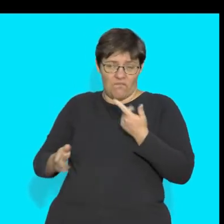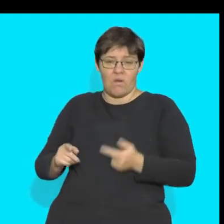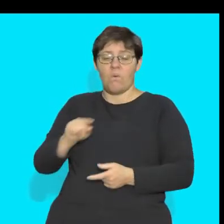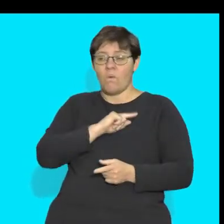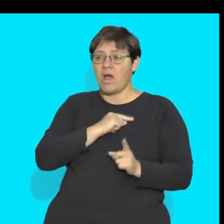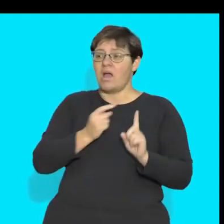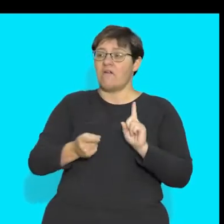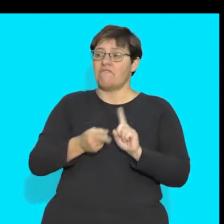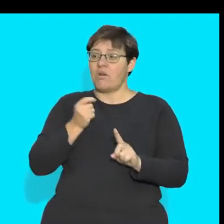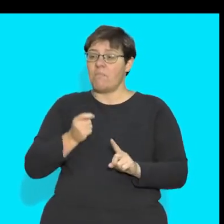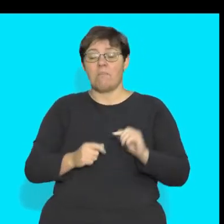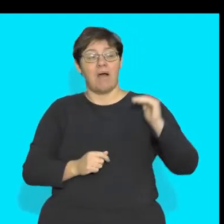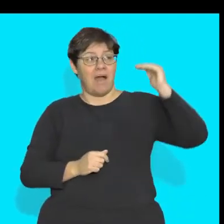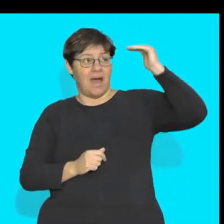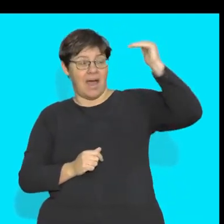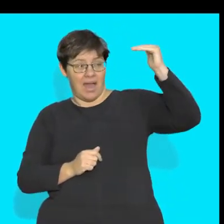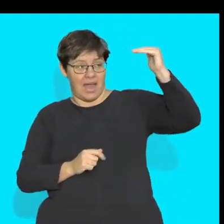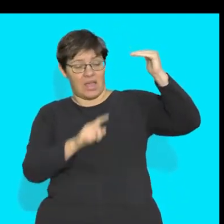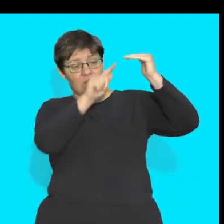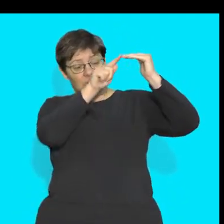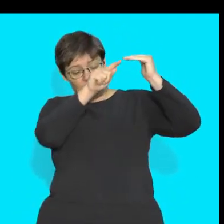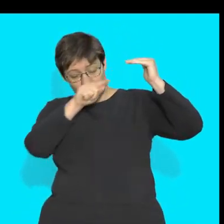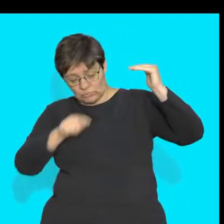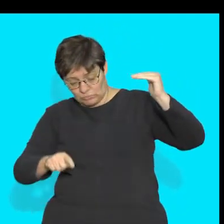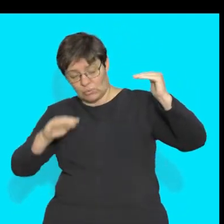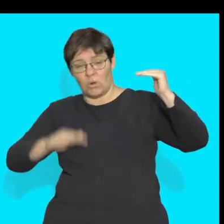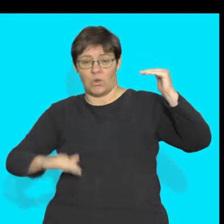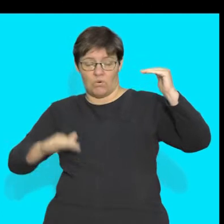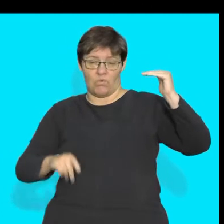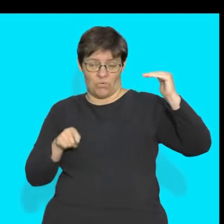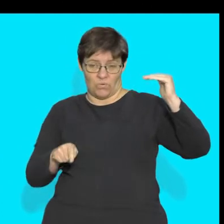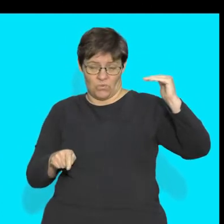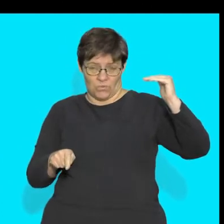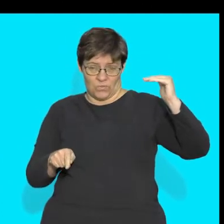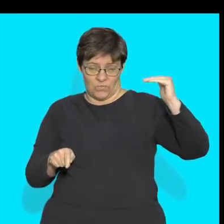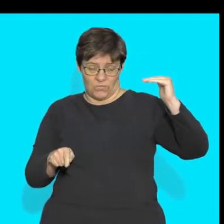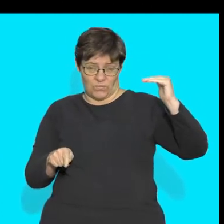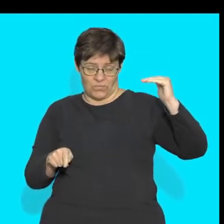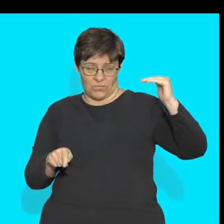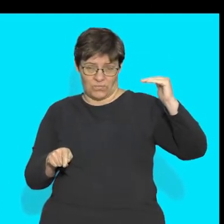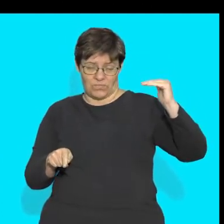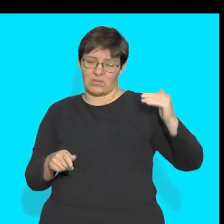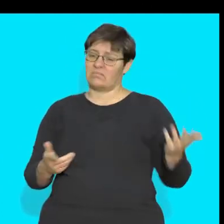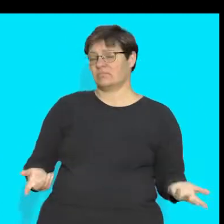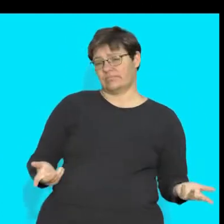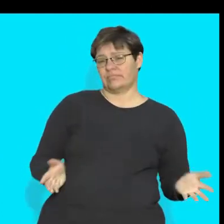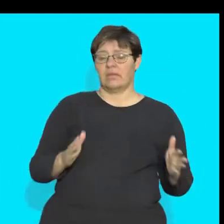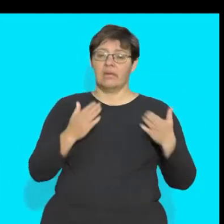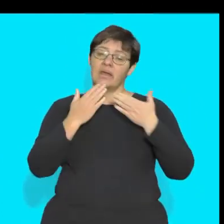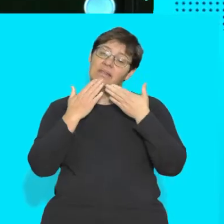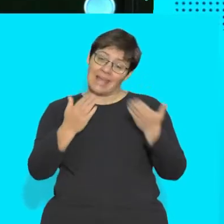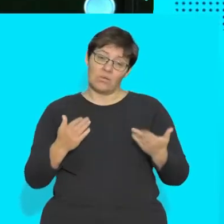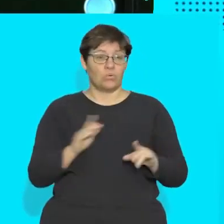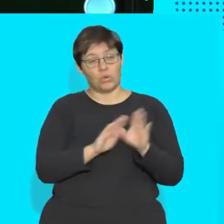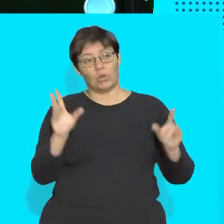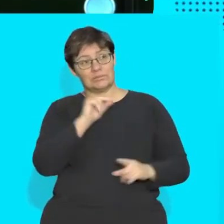a high energy state to a low energy state. And most of you are going, well, thank you for not speaking